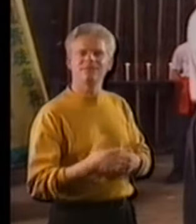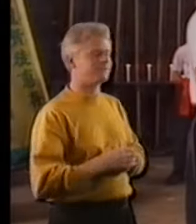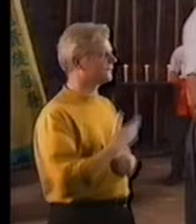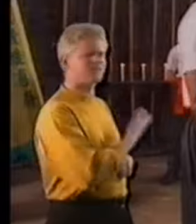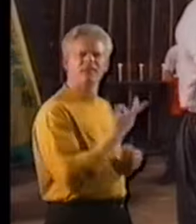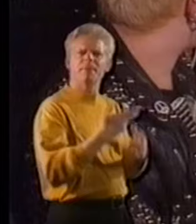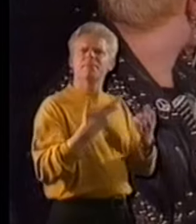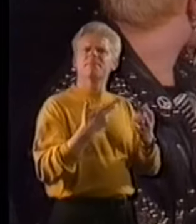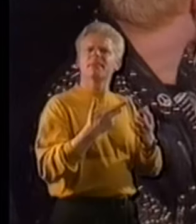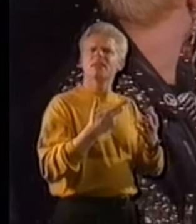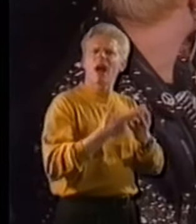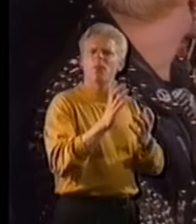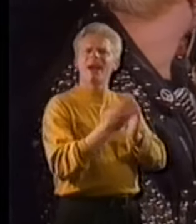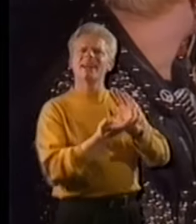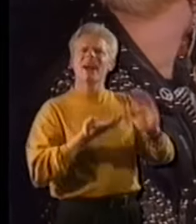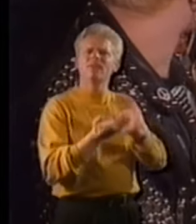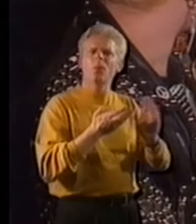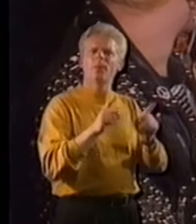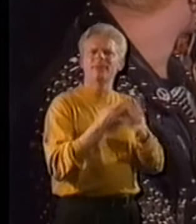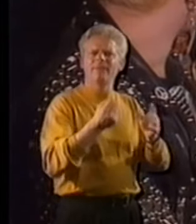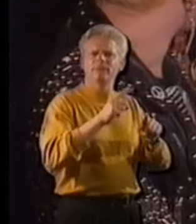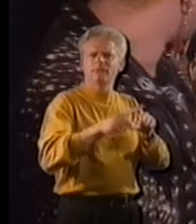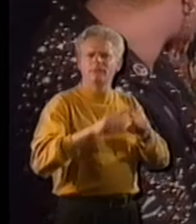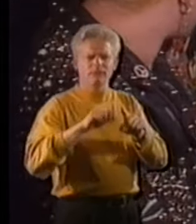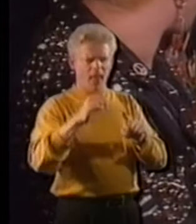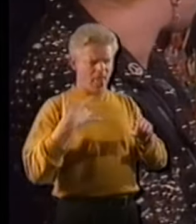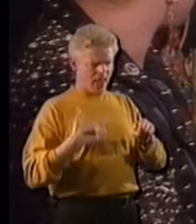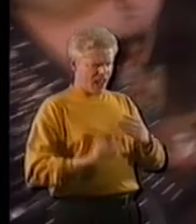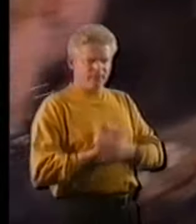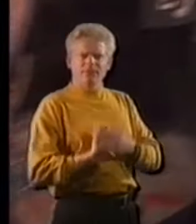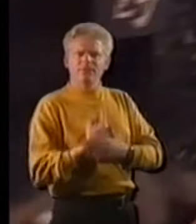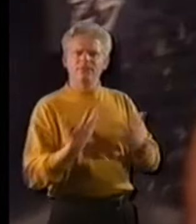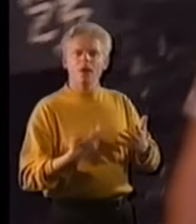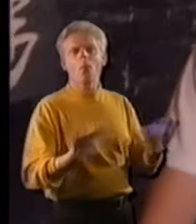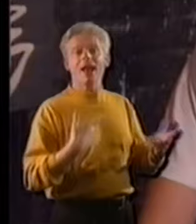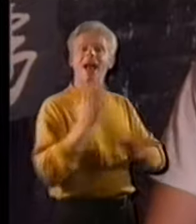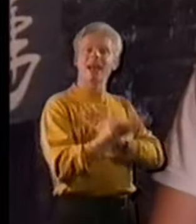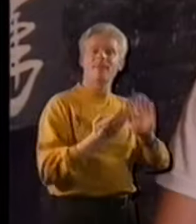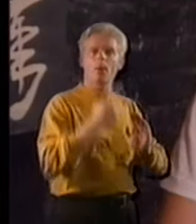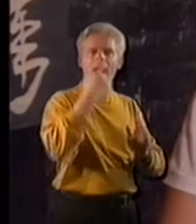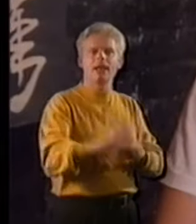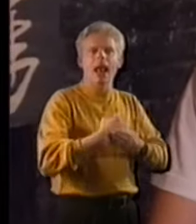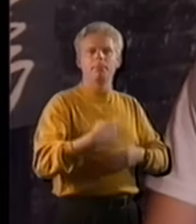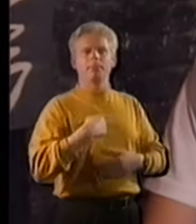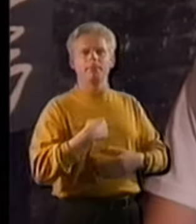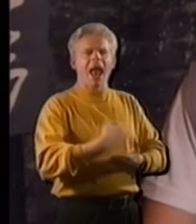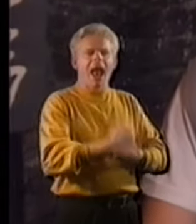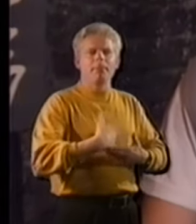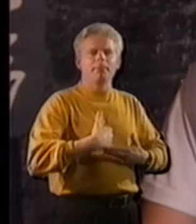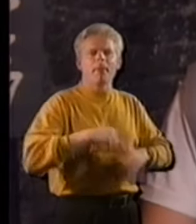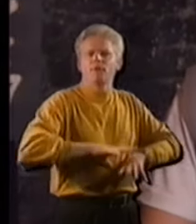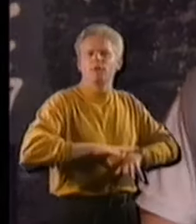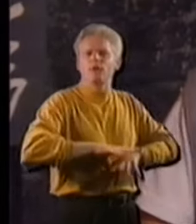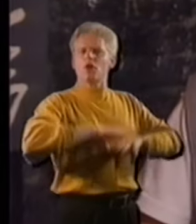more interesting. How does Kung Fu help you in all different aspects of your life? Oh, Kung Fu helped me, sport